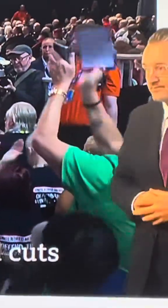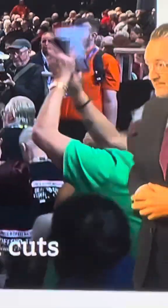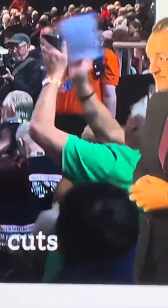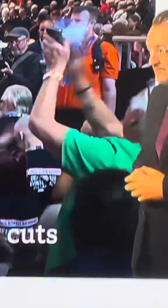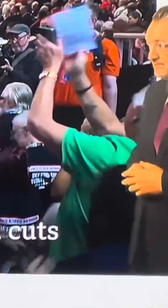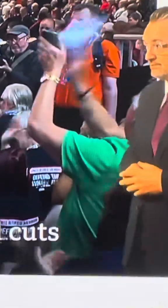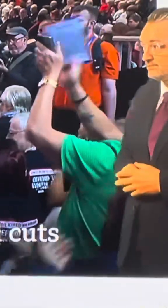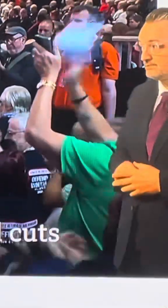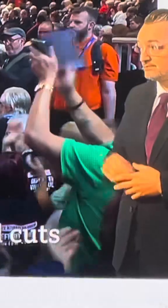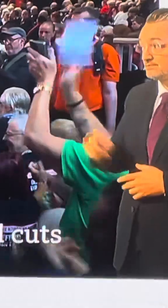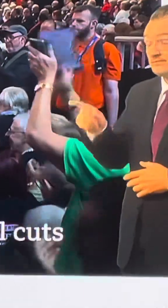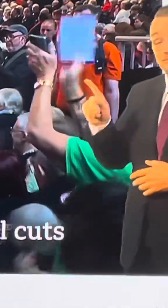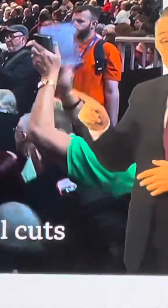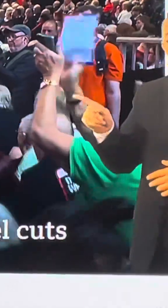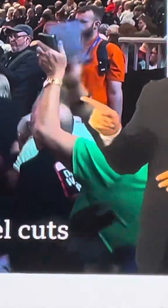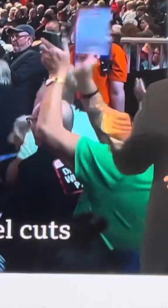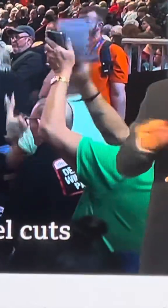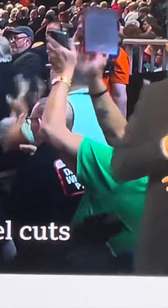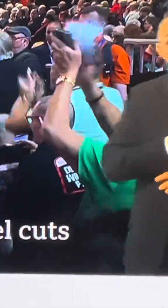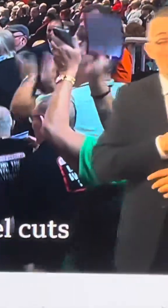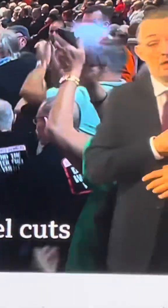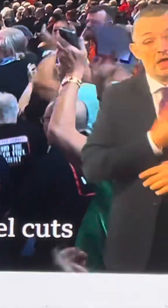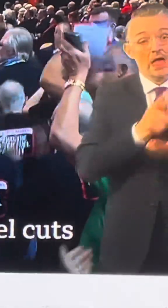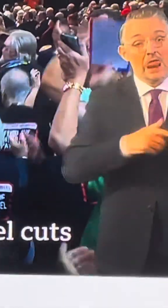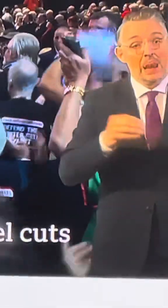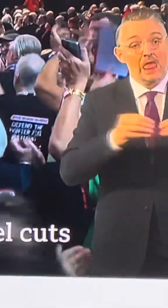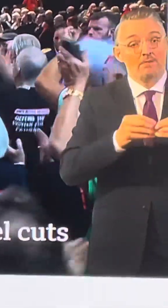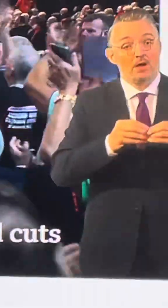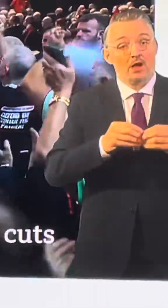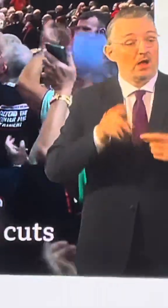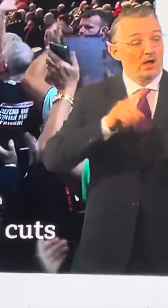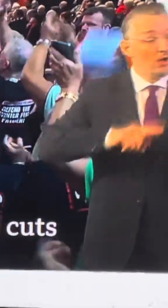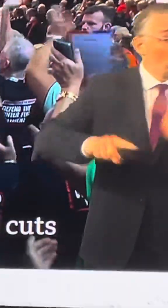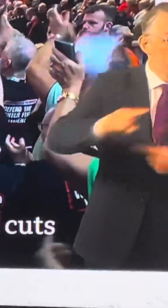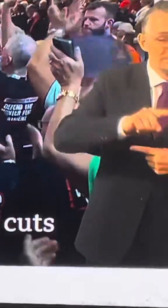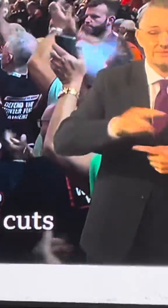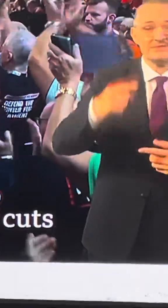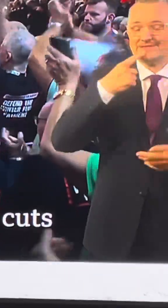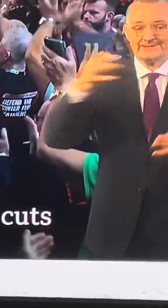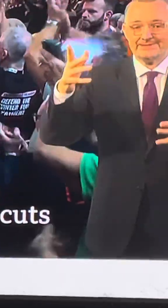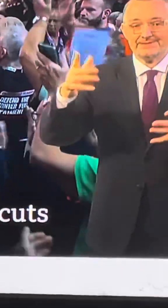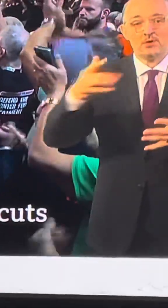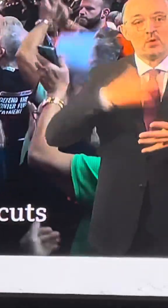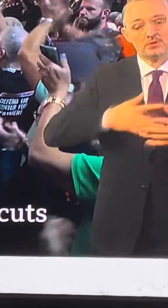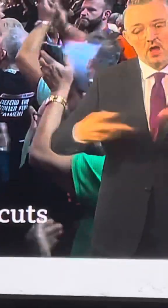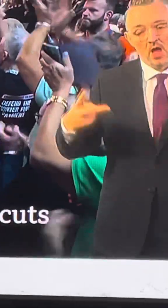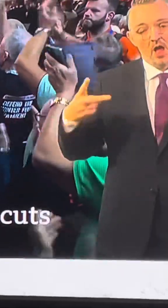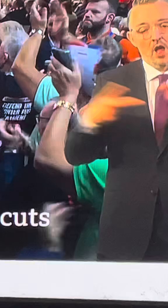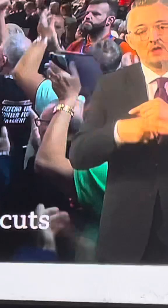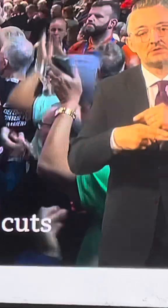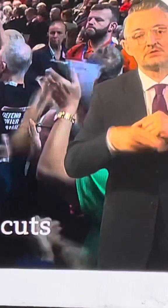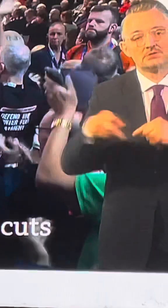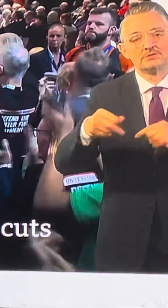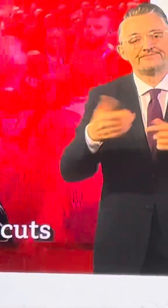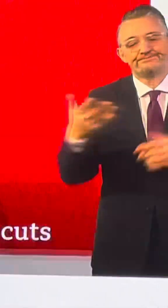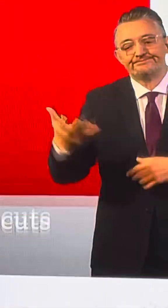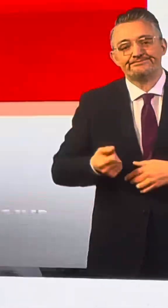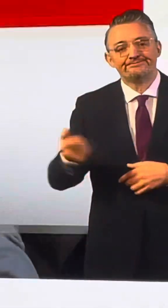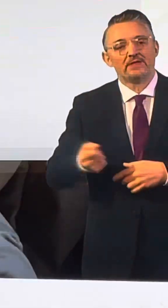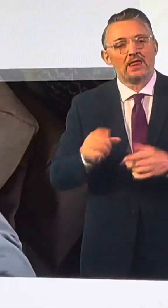the government in the closing moments of Labour Party conference as unions vote against bringing in cuts to the winter fuel